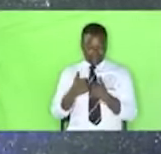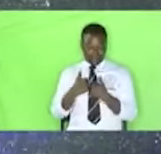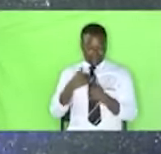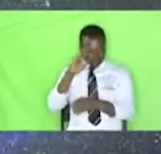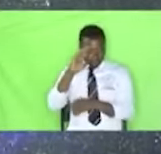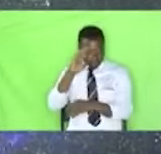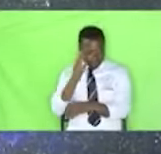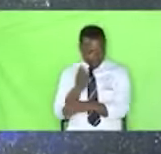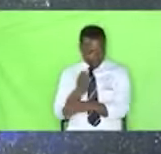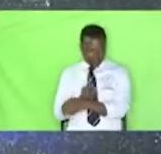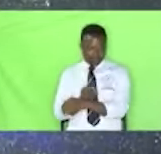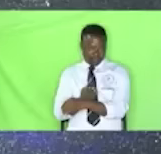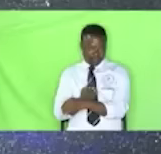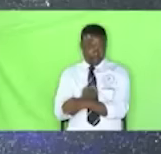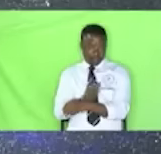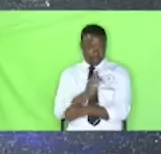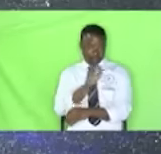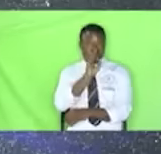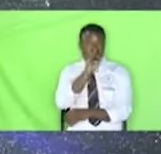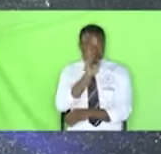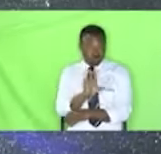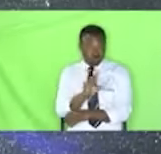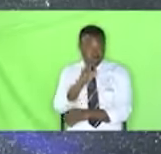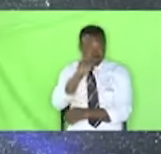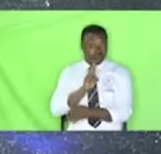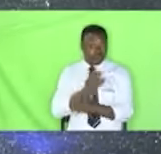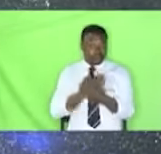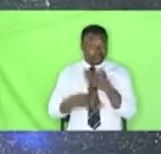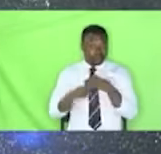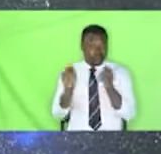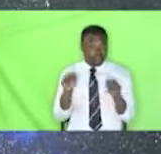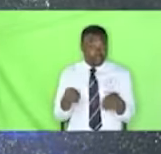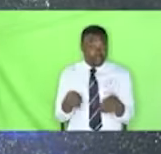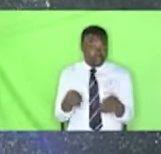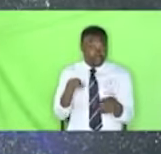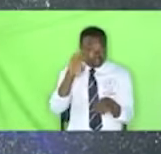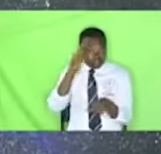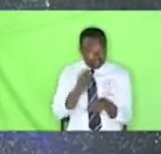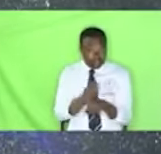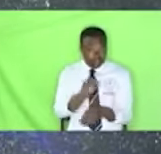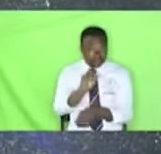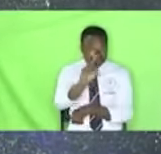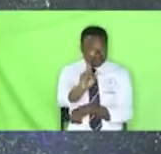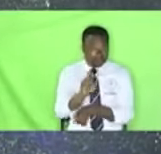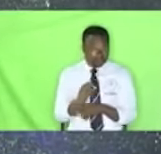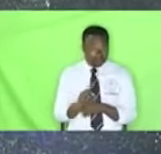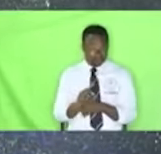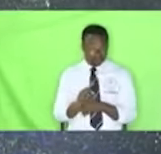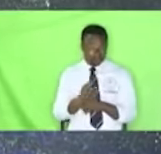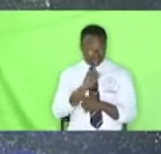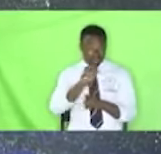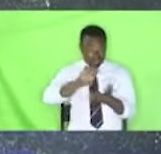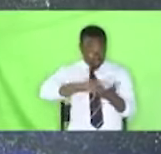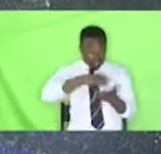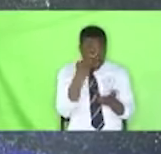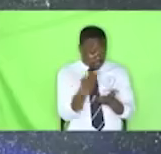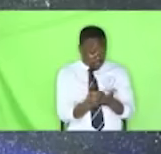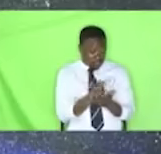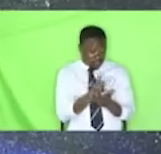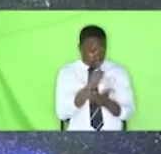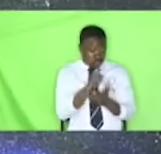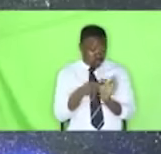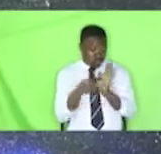Is it true that a virgin has ever given birth to a son? Is there evidence sufficient to